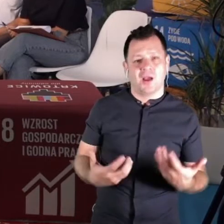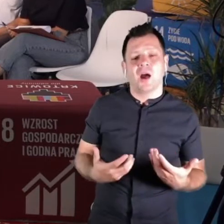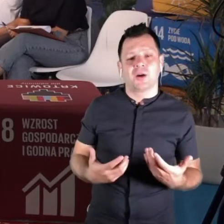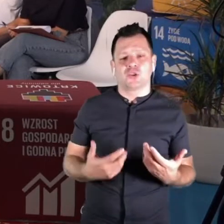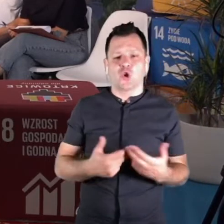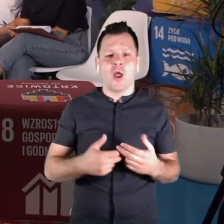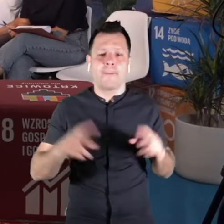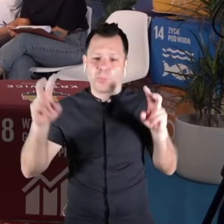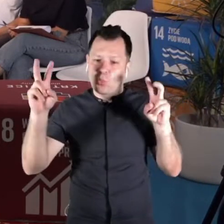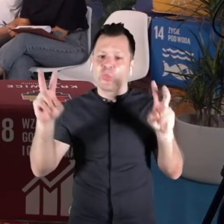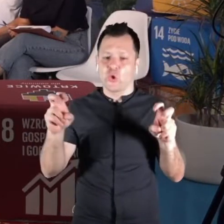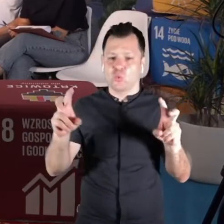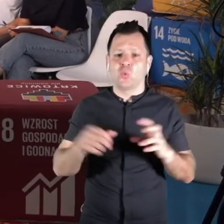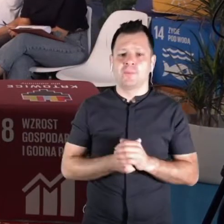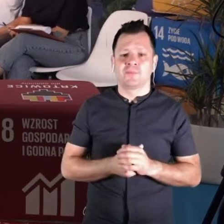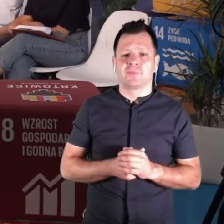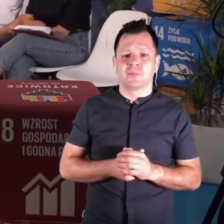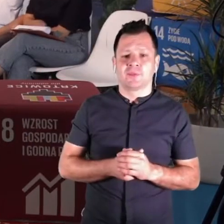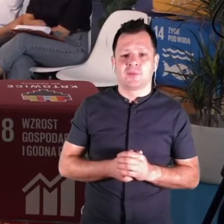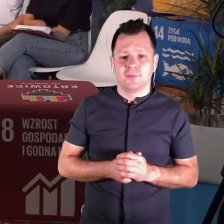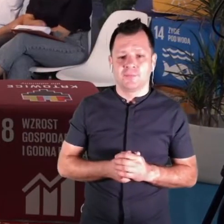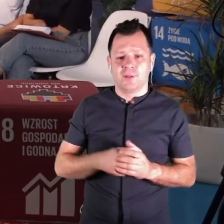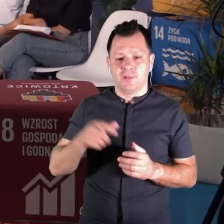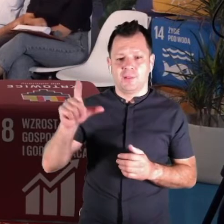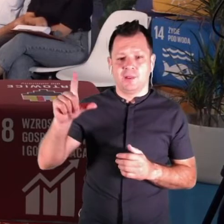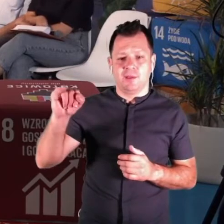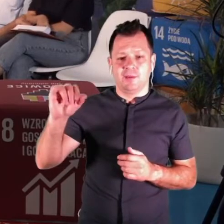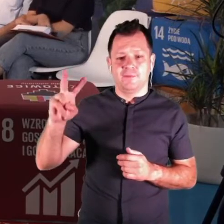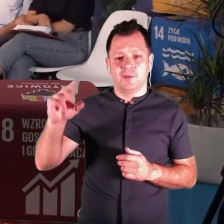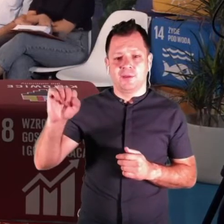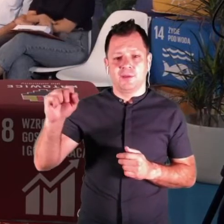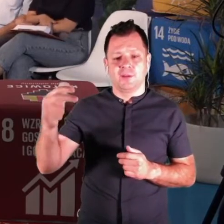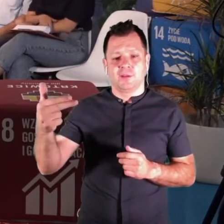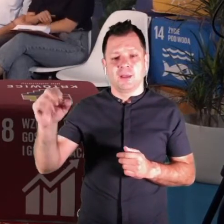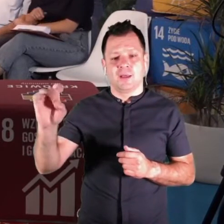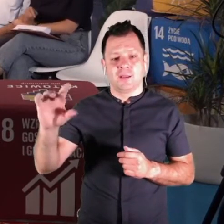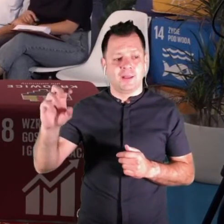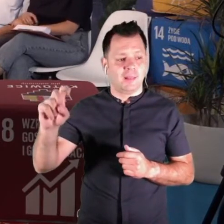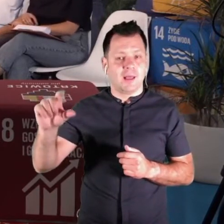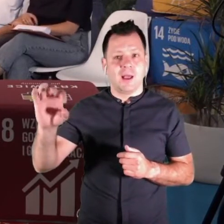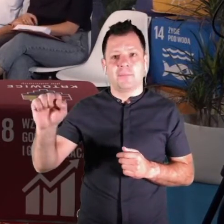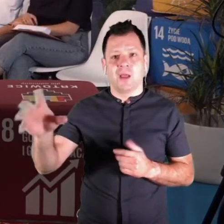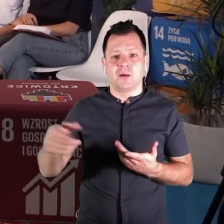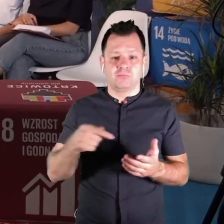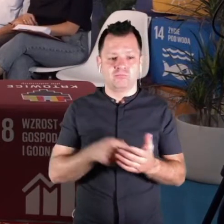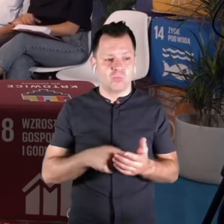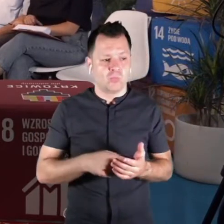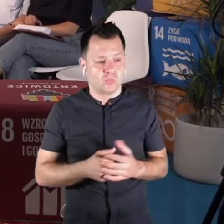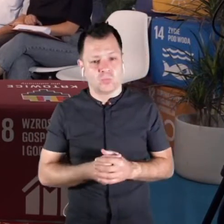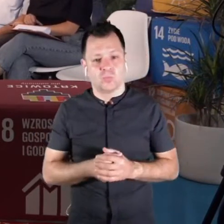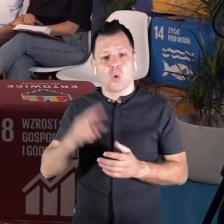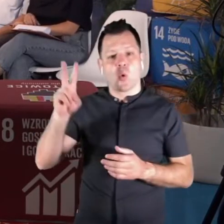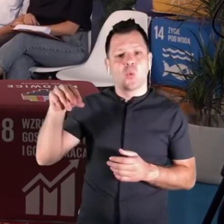a popular term, but I think during the presentation you can realize why I use it. But so we can all be on the same